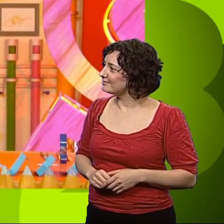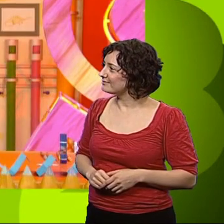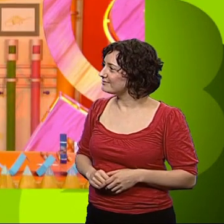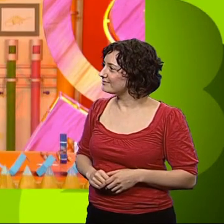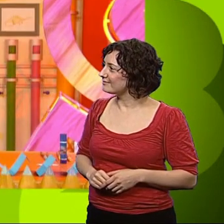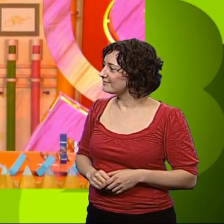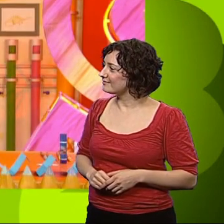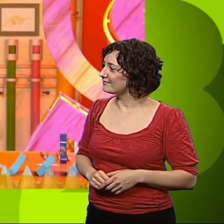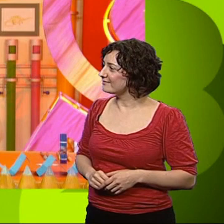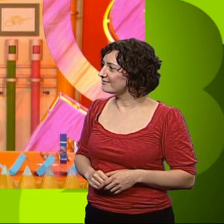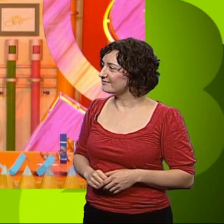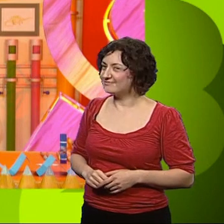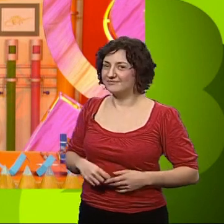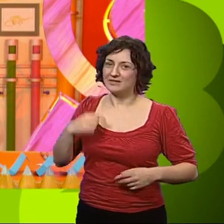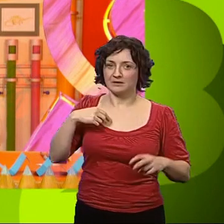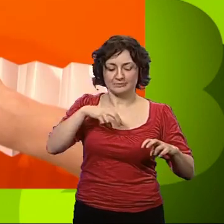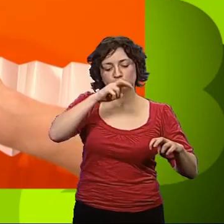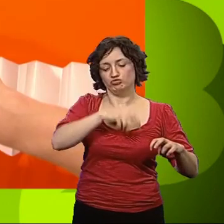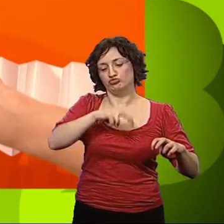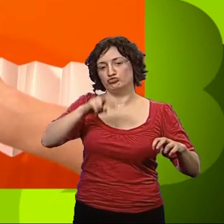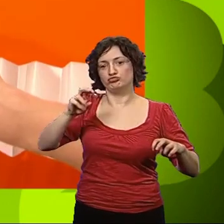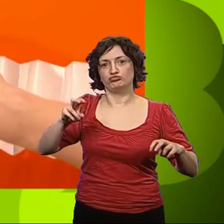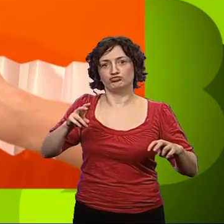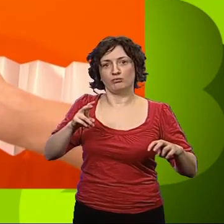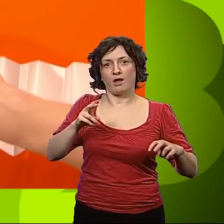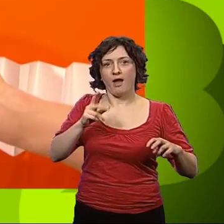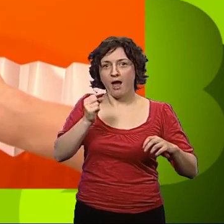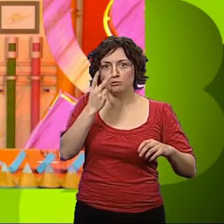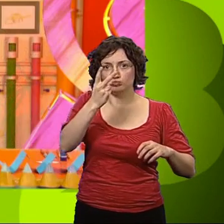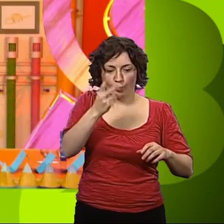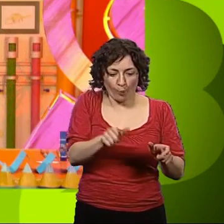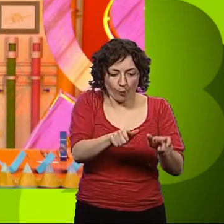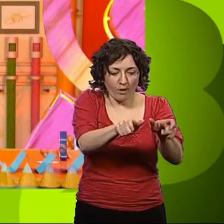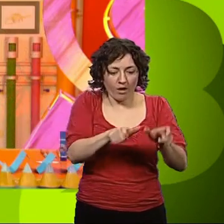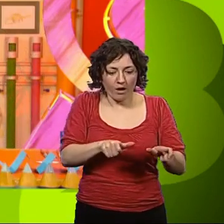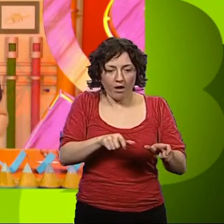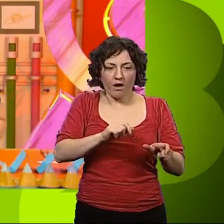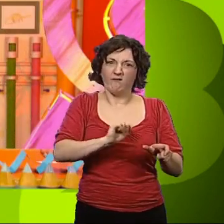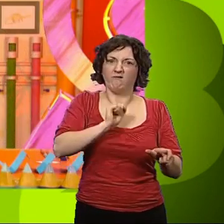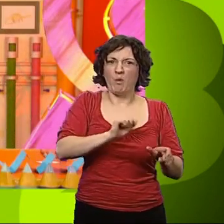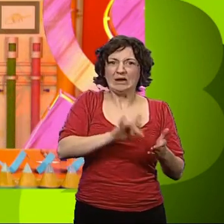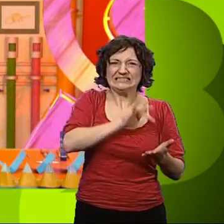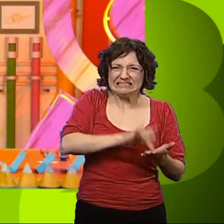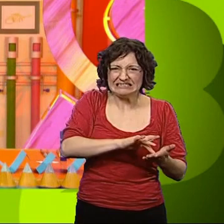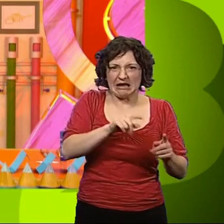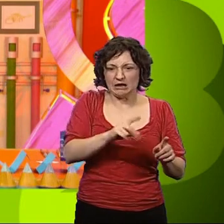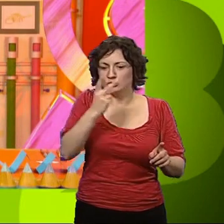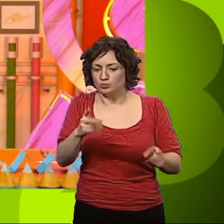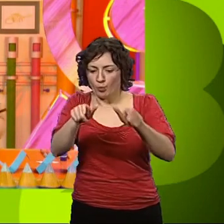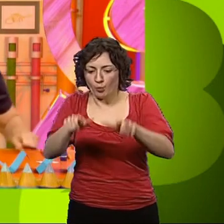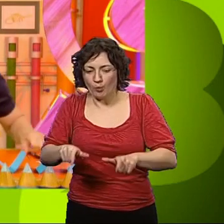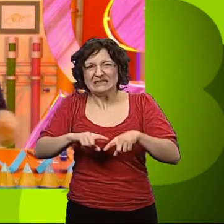What I'm using here is actually 2 sections for every part of my journey. Now, this does take quite a while, so I'll just show you one that I've coloured in because it